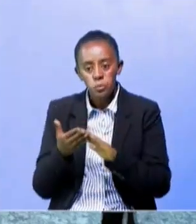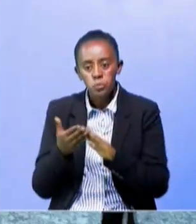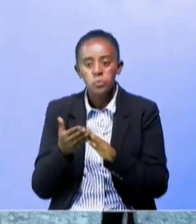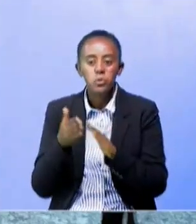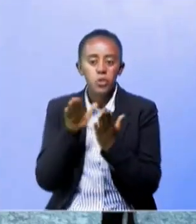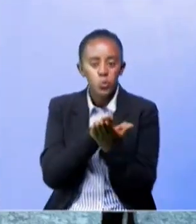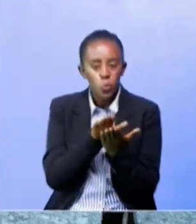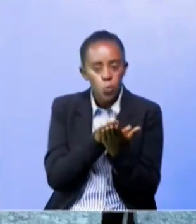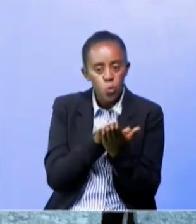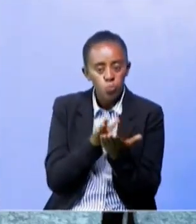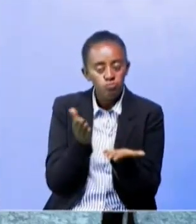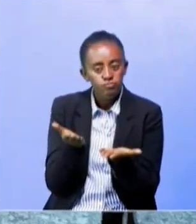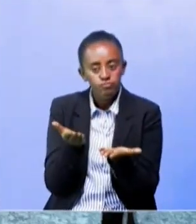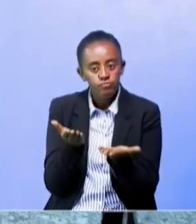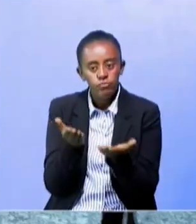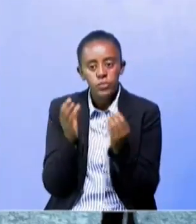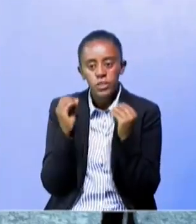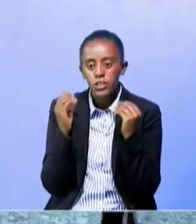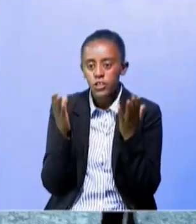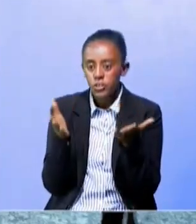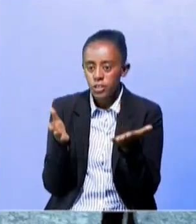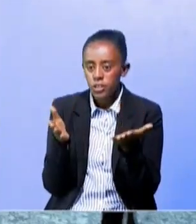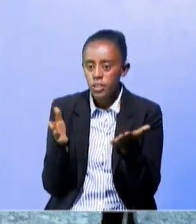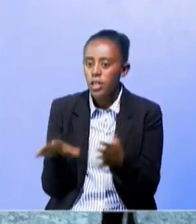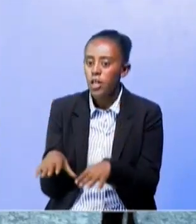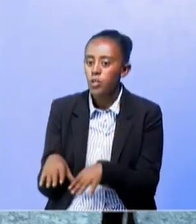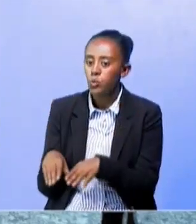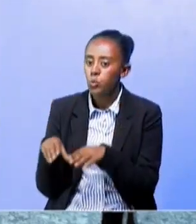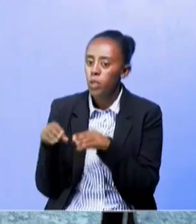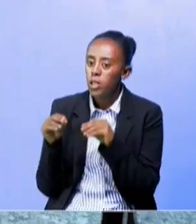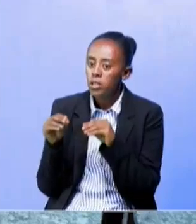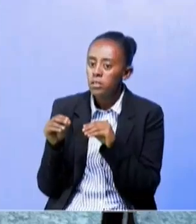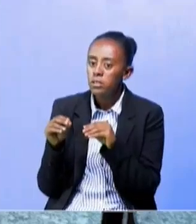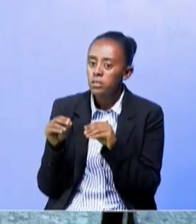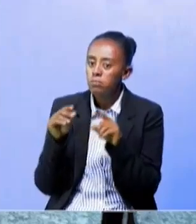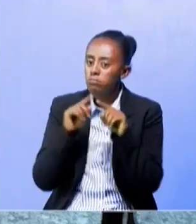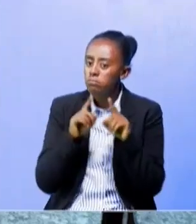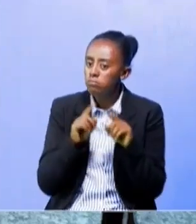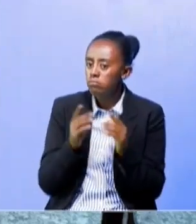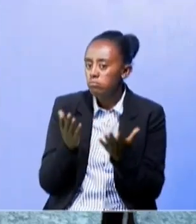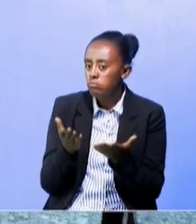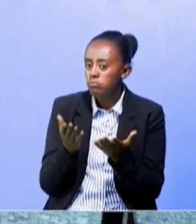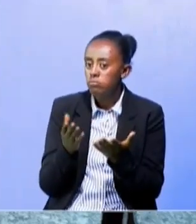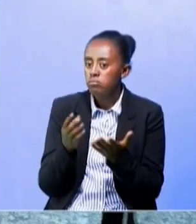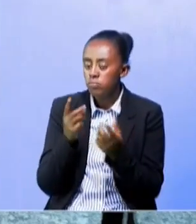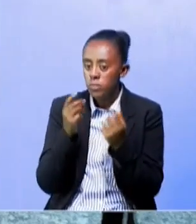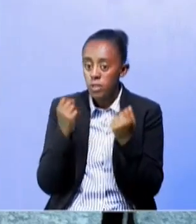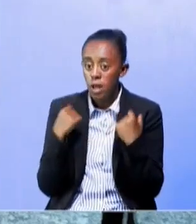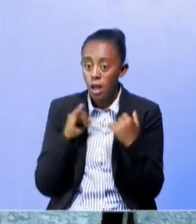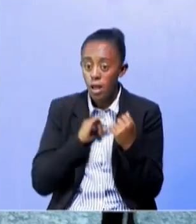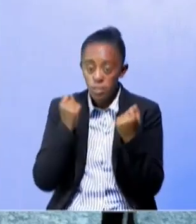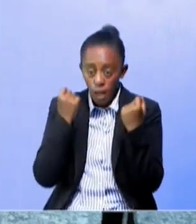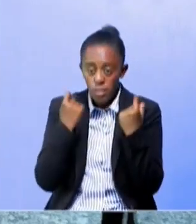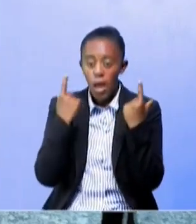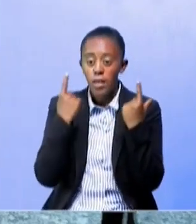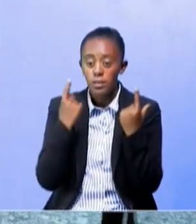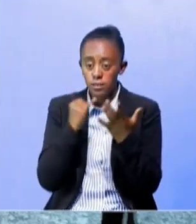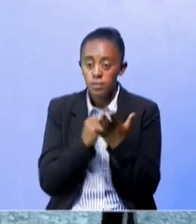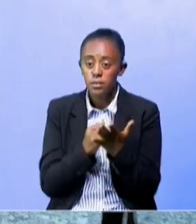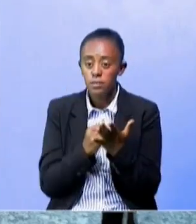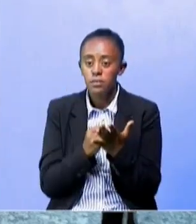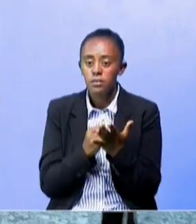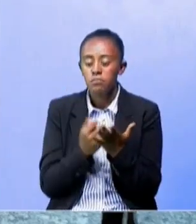school, right? The teachers, the students. This is what I mean. As I see it, gender equality needs the